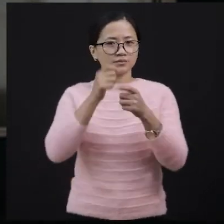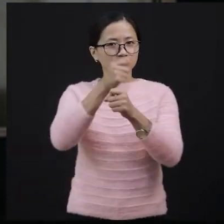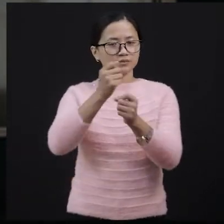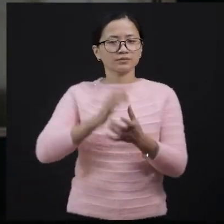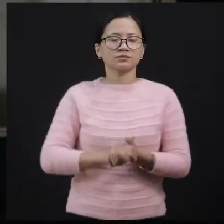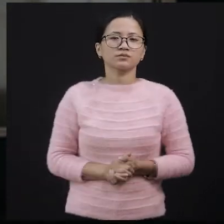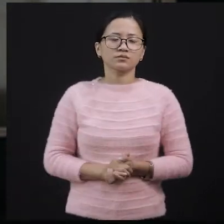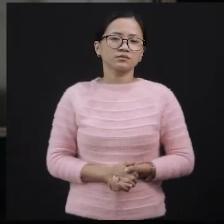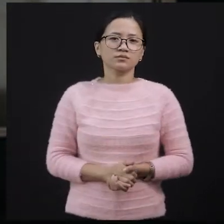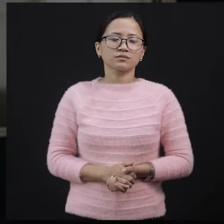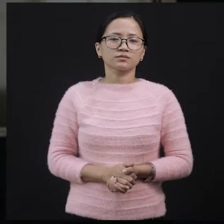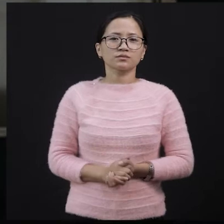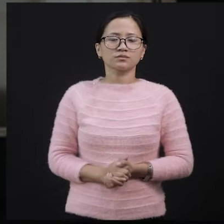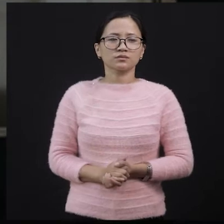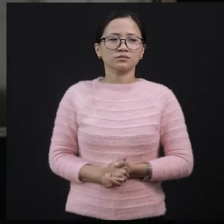example.